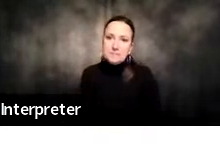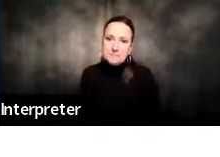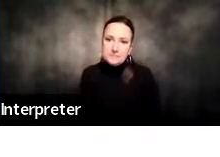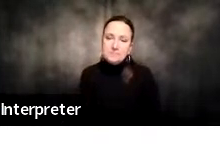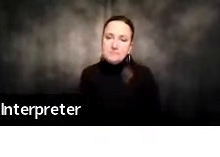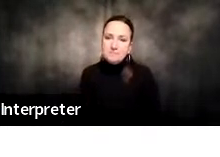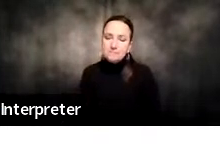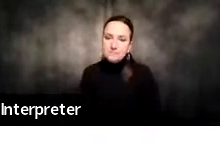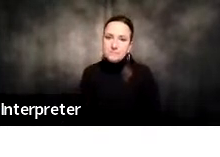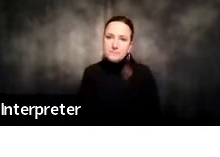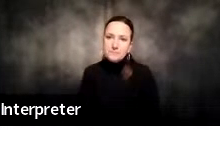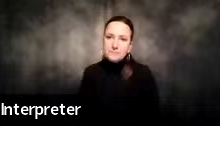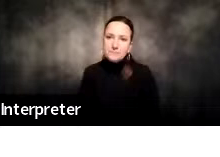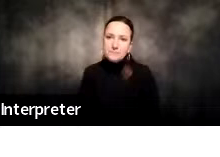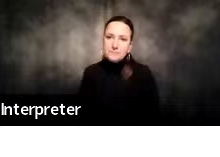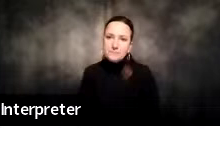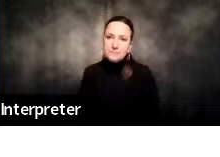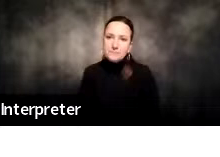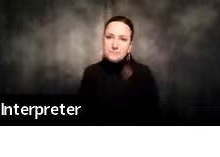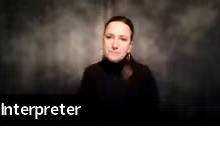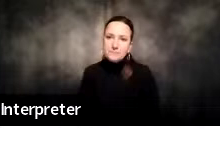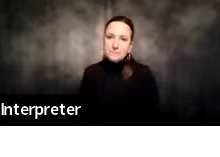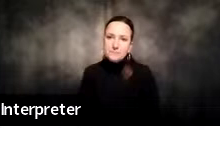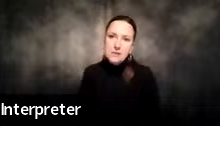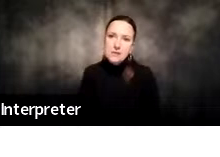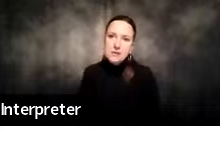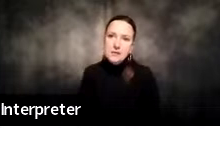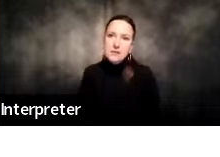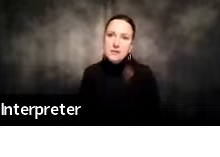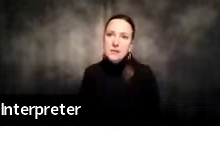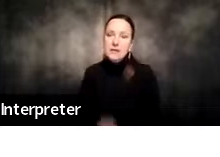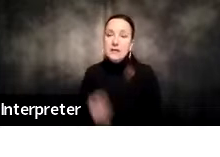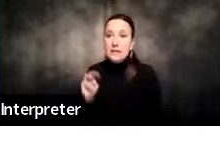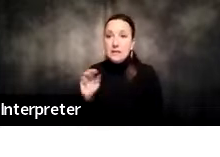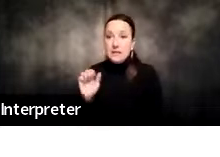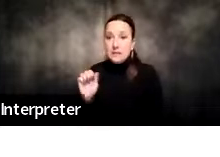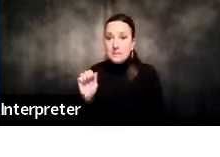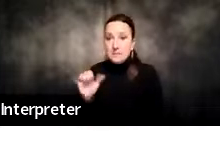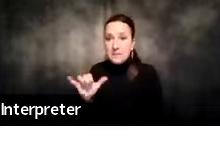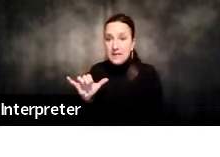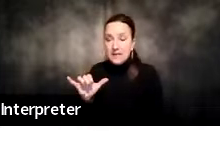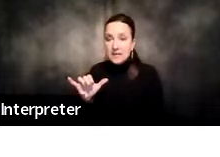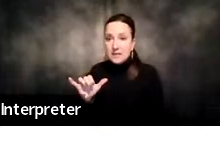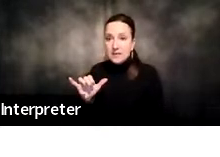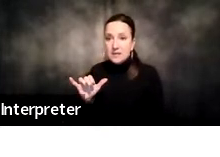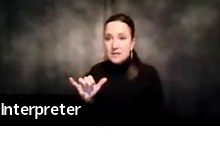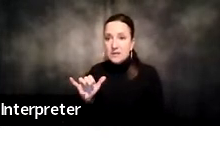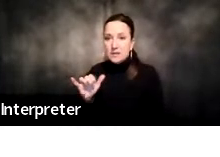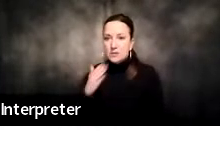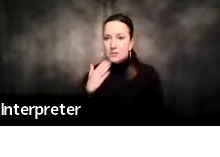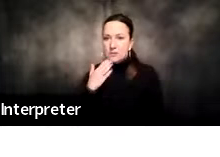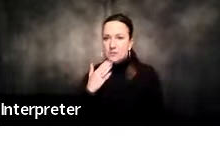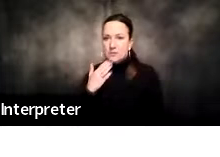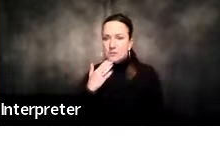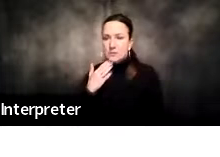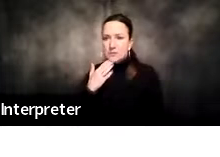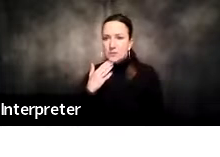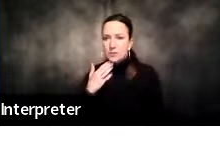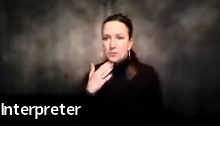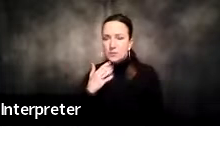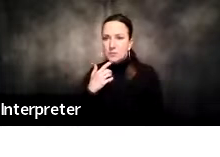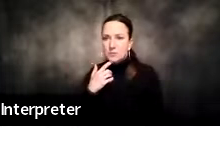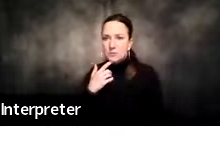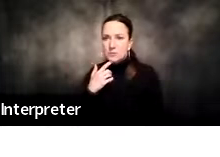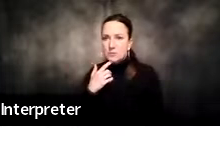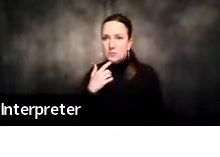Henderson. Okay, Commissioner May. Yeah, thank you. Thank you, Mr. Moore, for excuse me, for joining